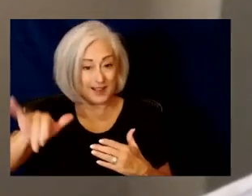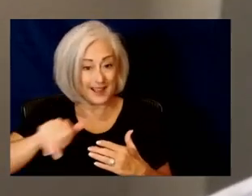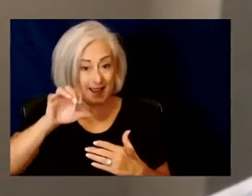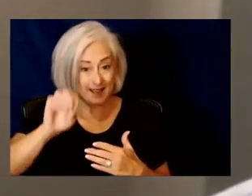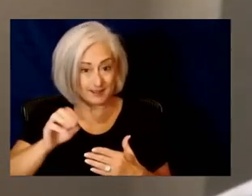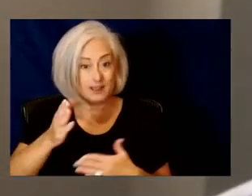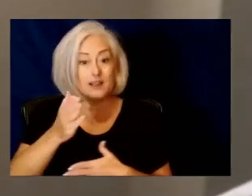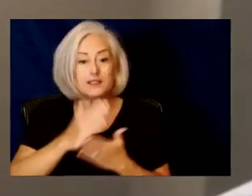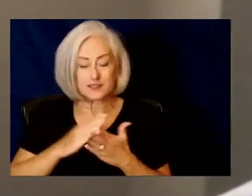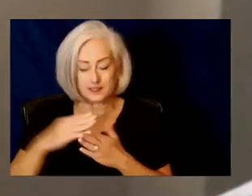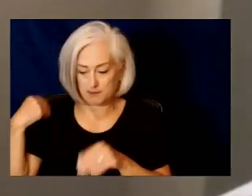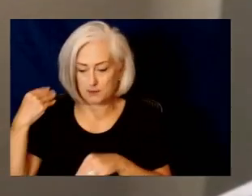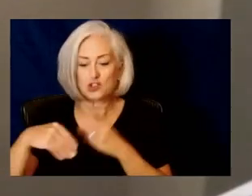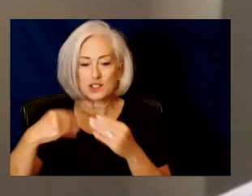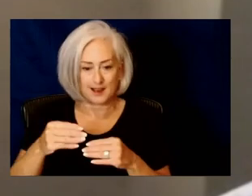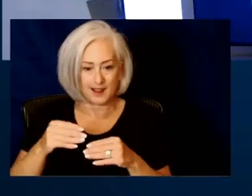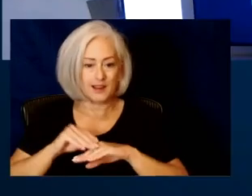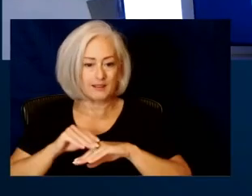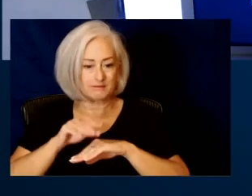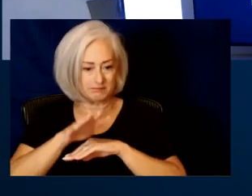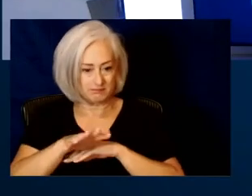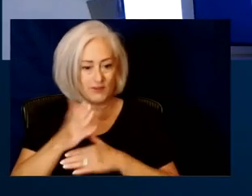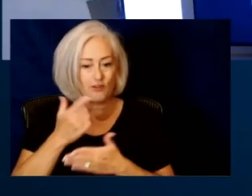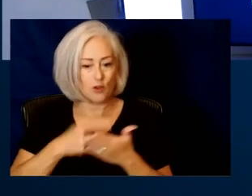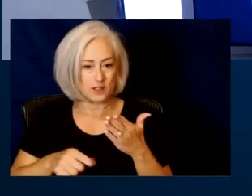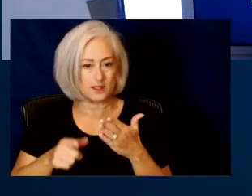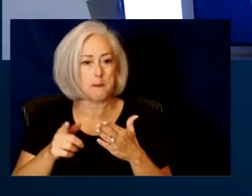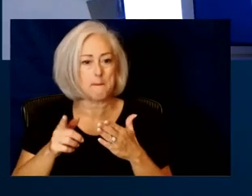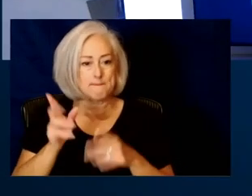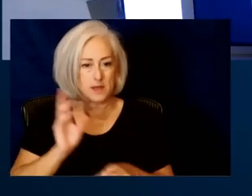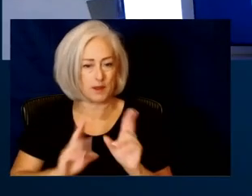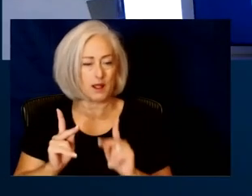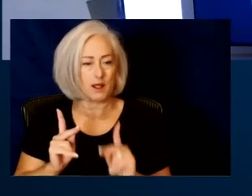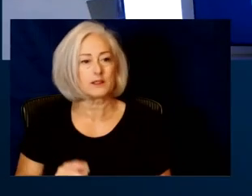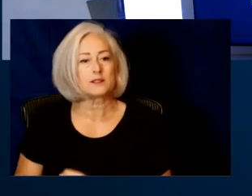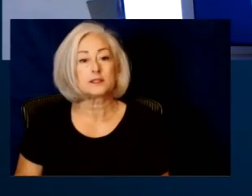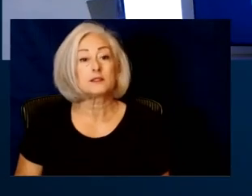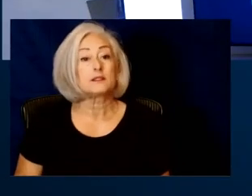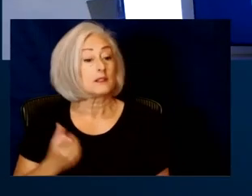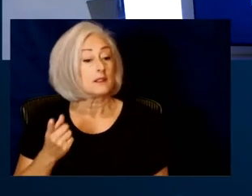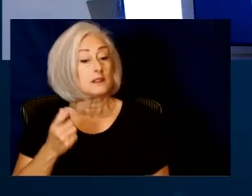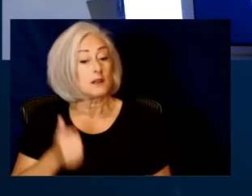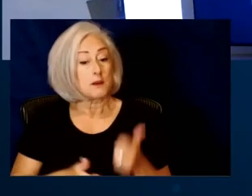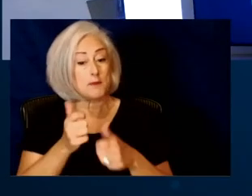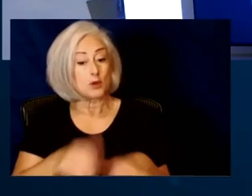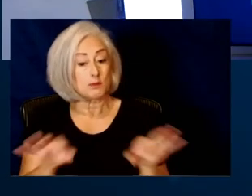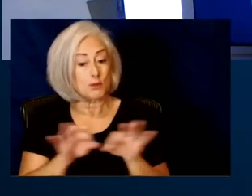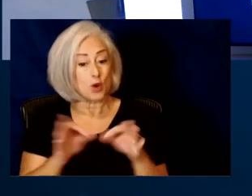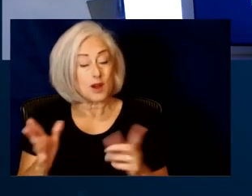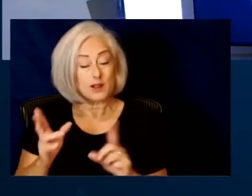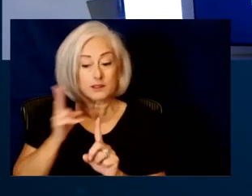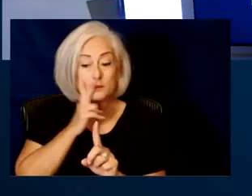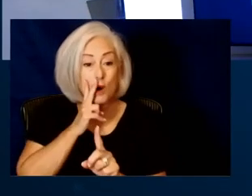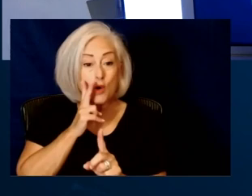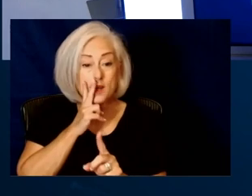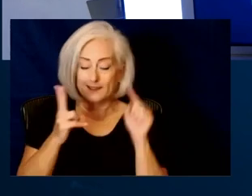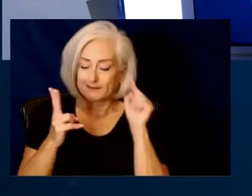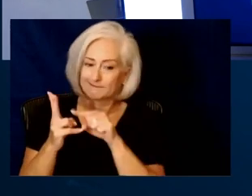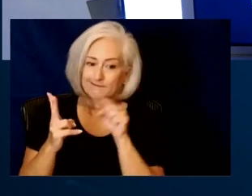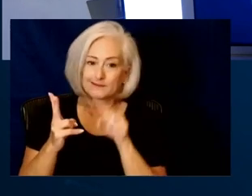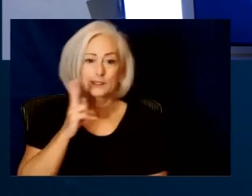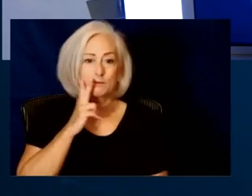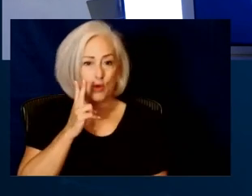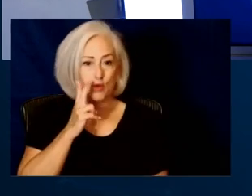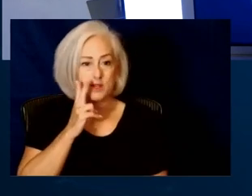genetic predisposition for some individuals. Yeah, but the overwhelming thing is smoking, yep. And smoking. Dr. Pike, are your